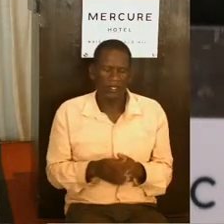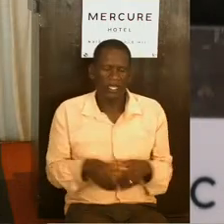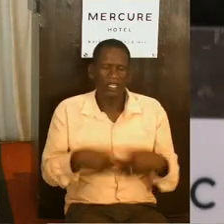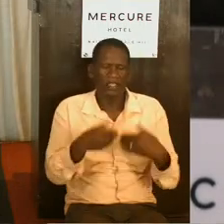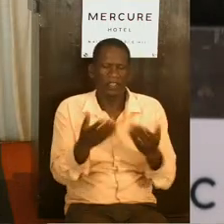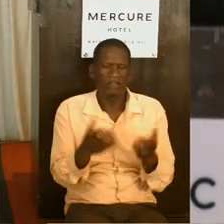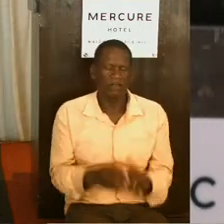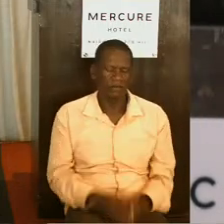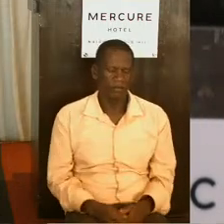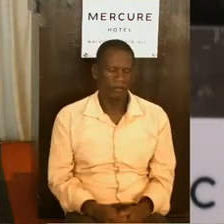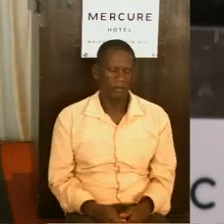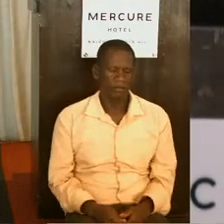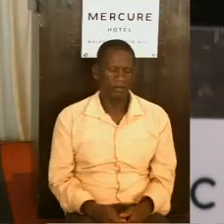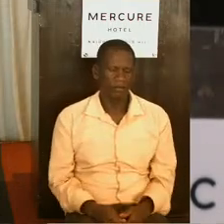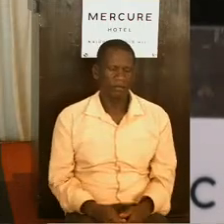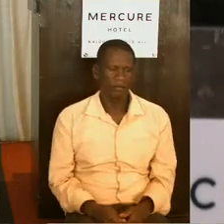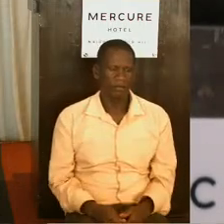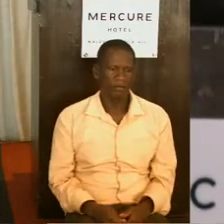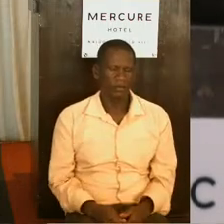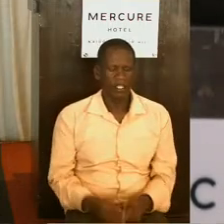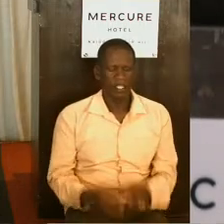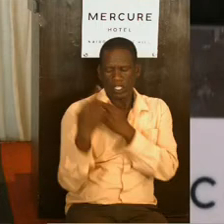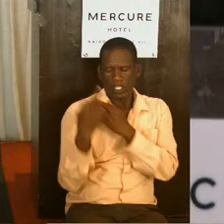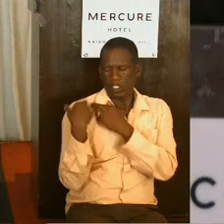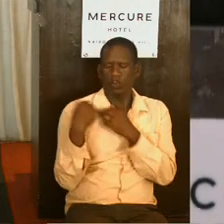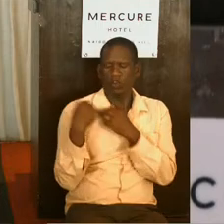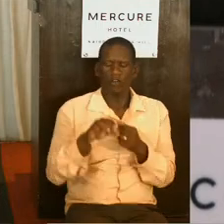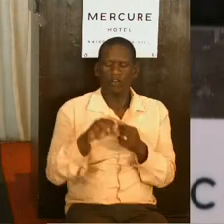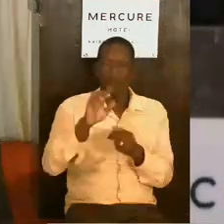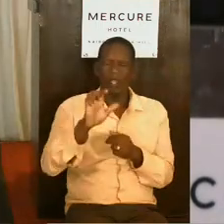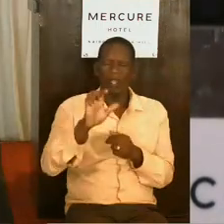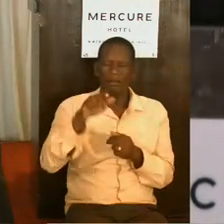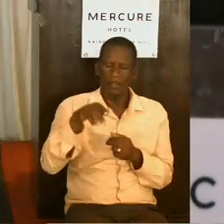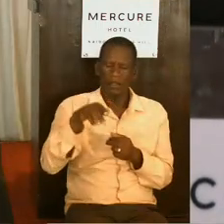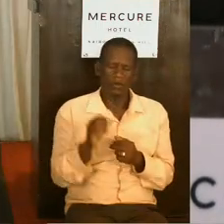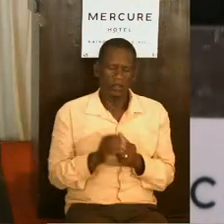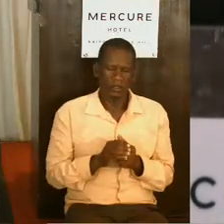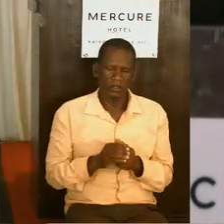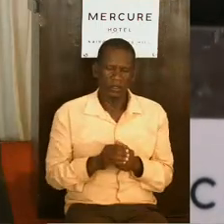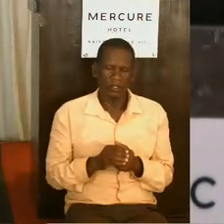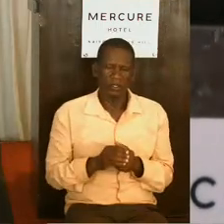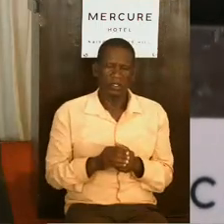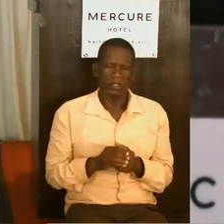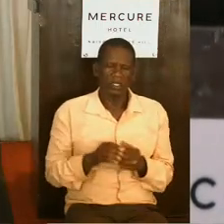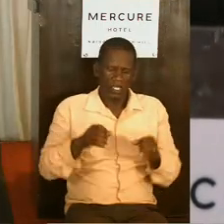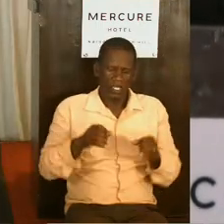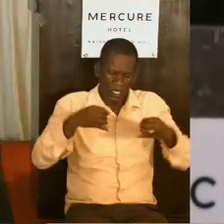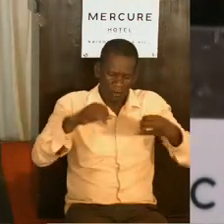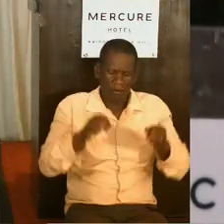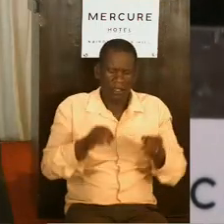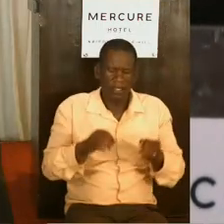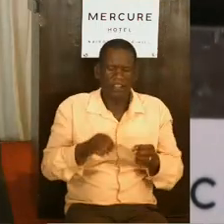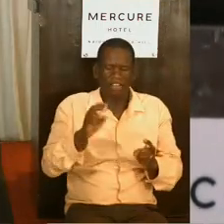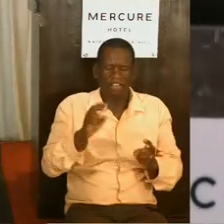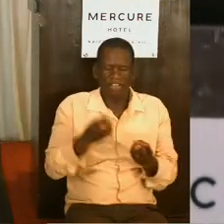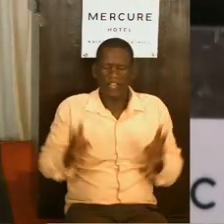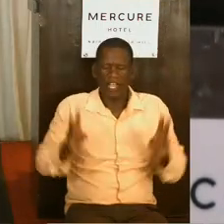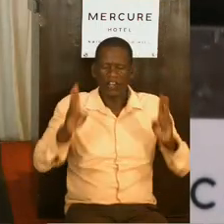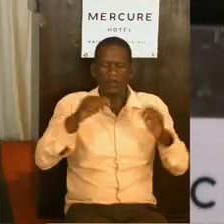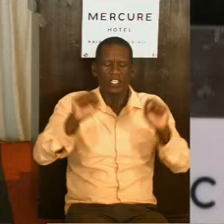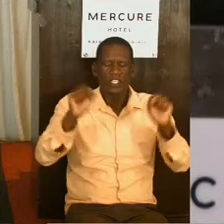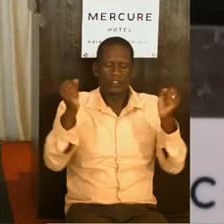give the lull of the fbos in incorporating values in the